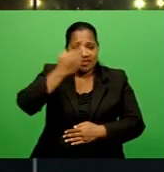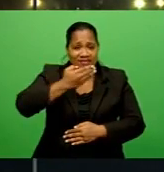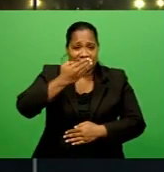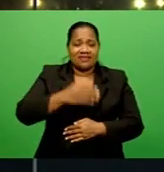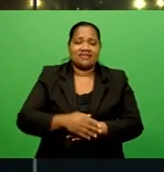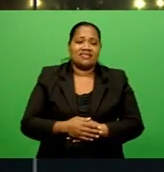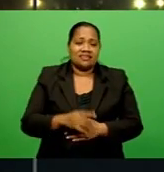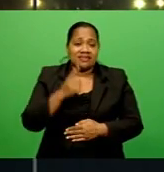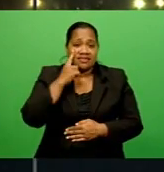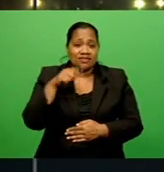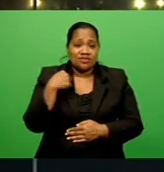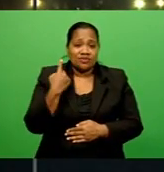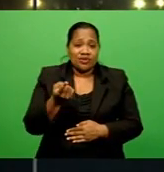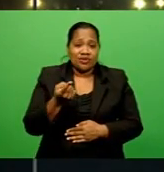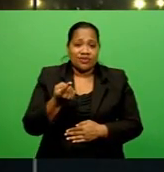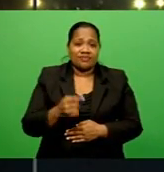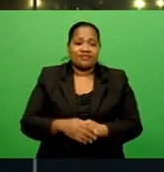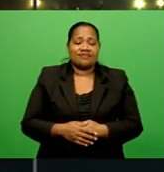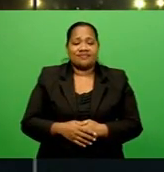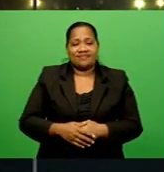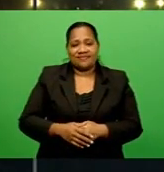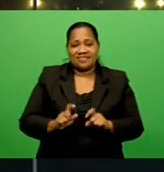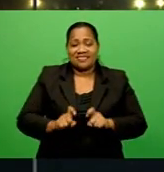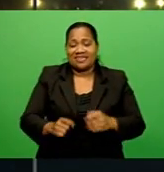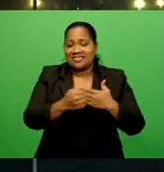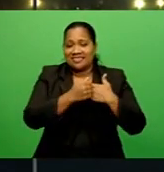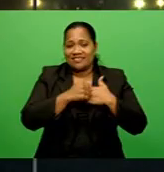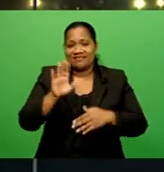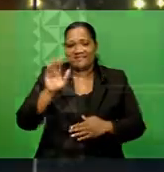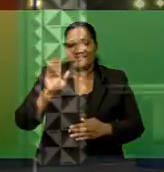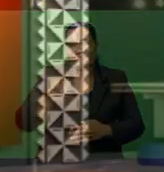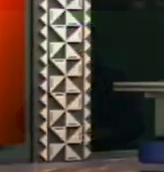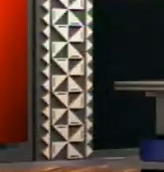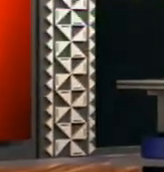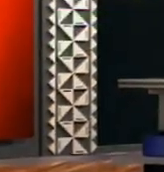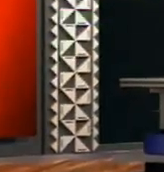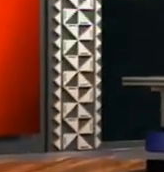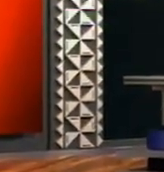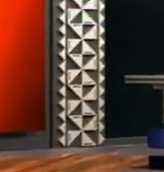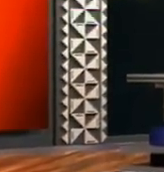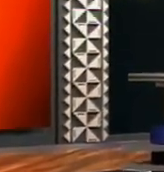evening. I'll see you again tomorrow. Until then, stay safe. Modemanda.